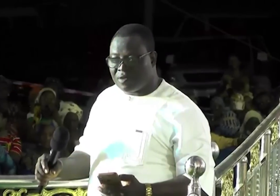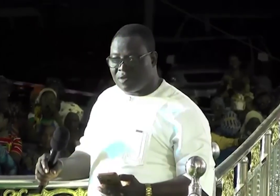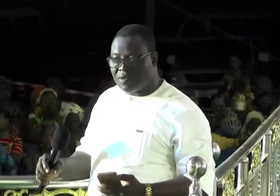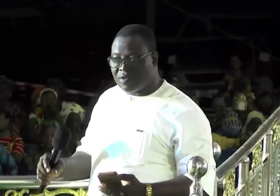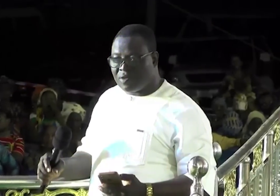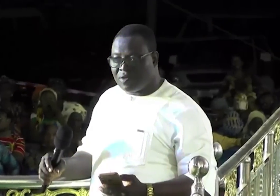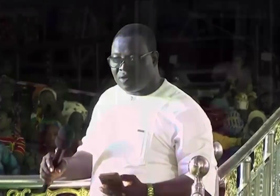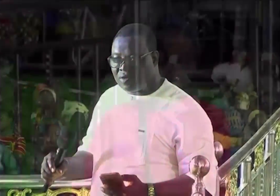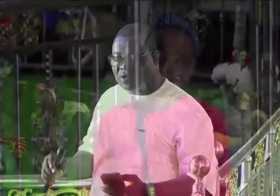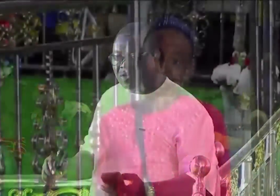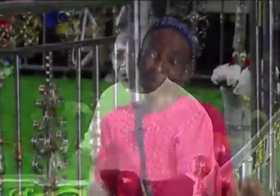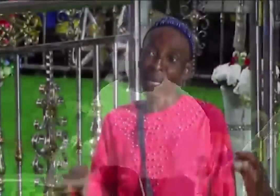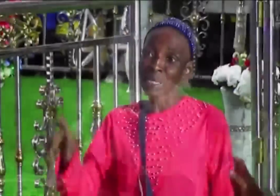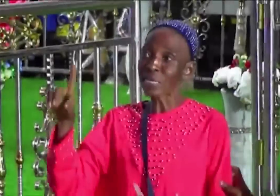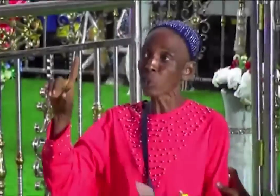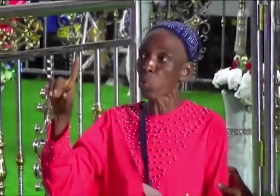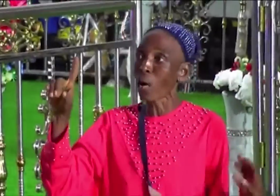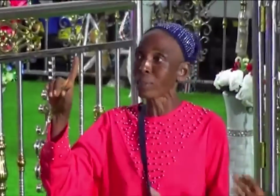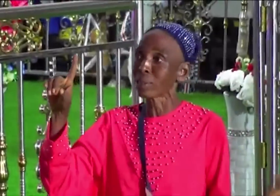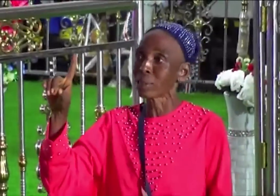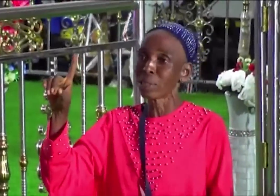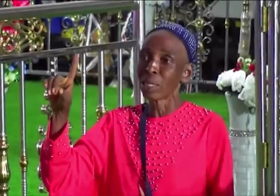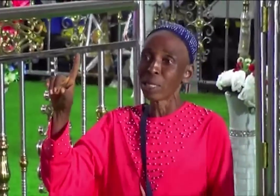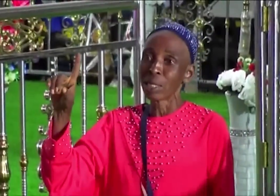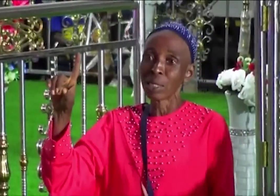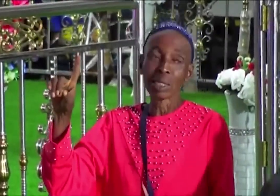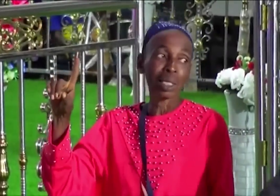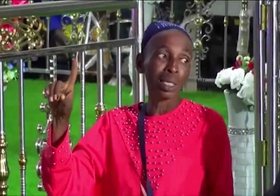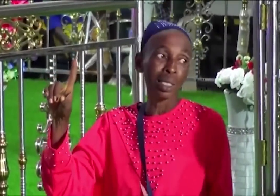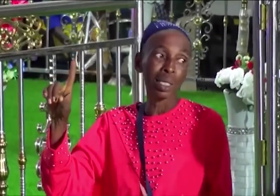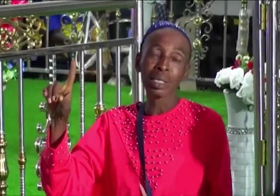me. No.